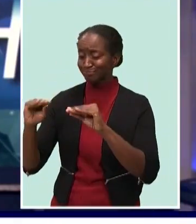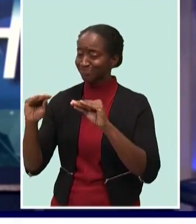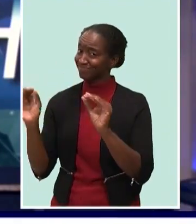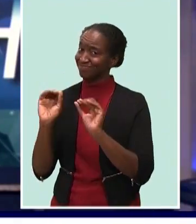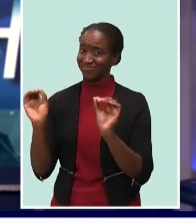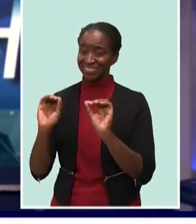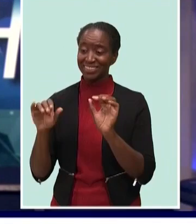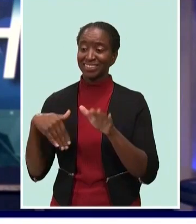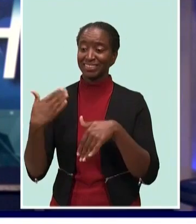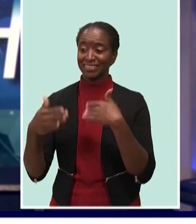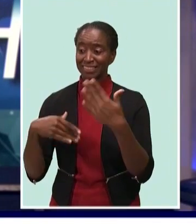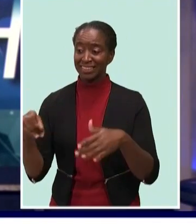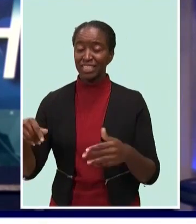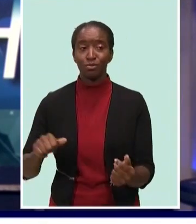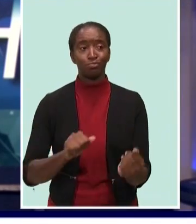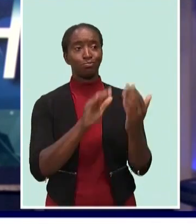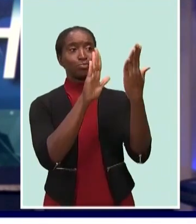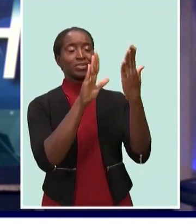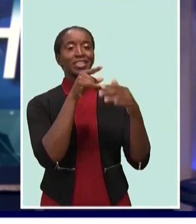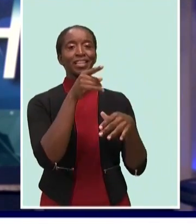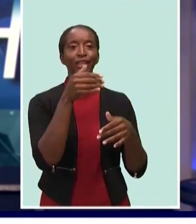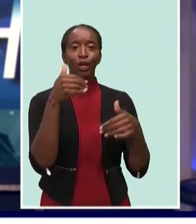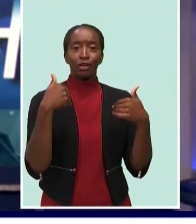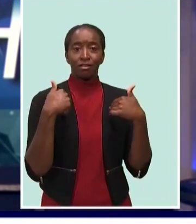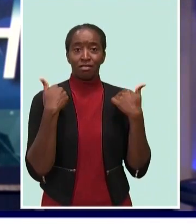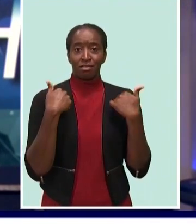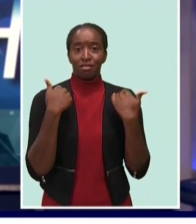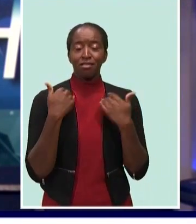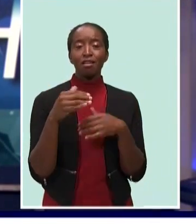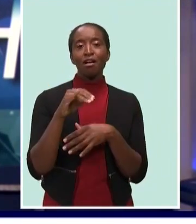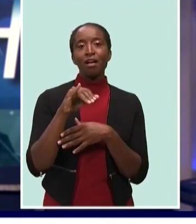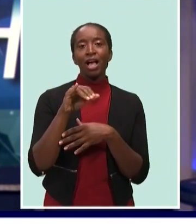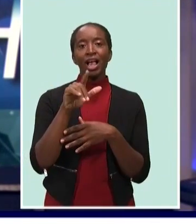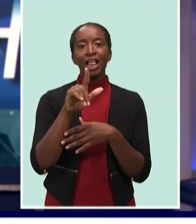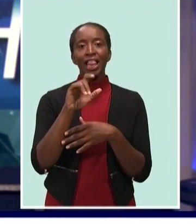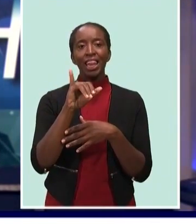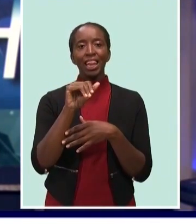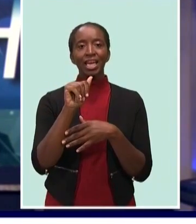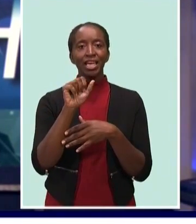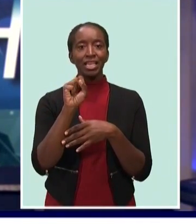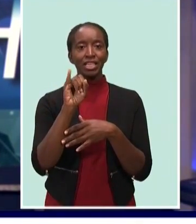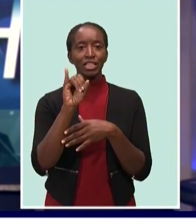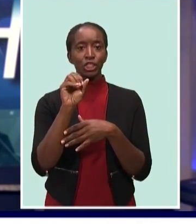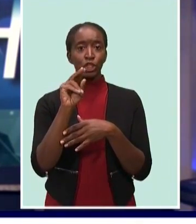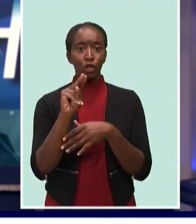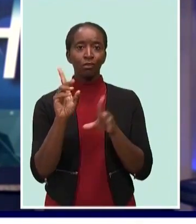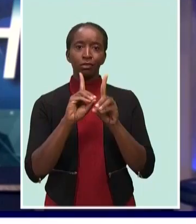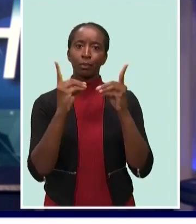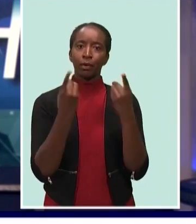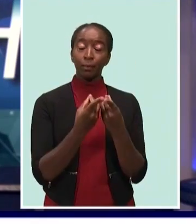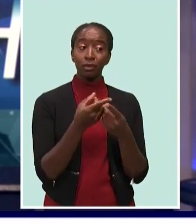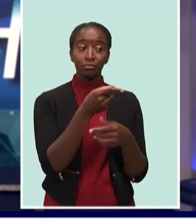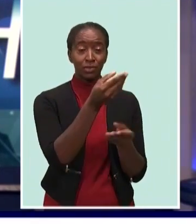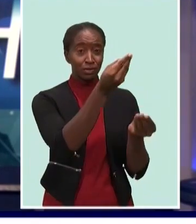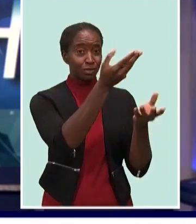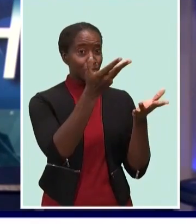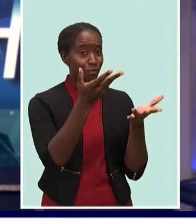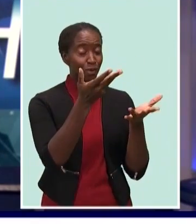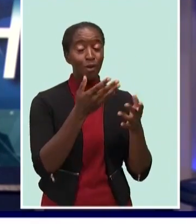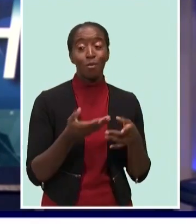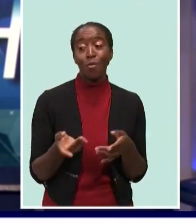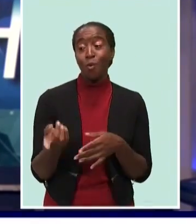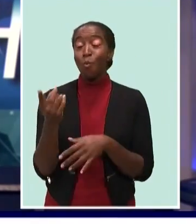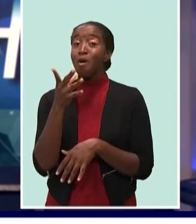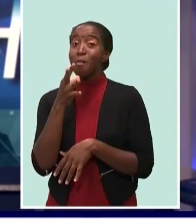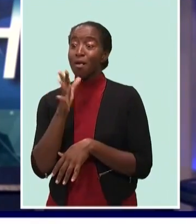Department, which he heads. Now, the inspector recounted an instance where a mother brought her 8-year-old son because she could no